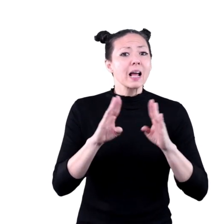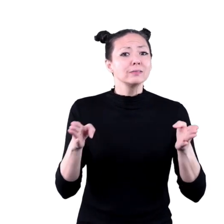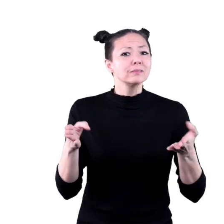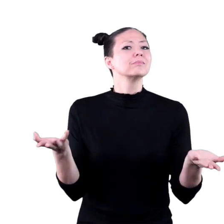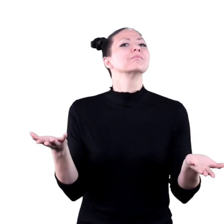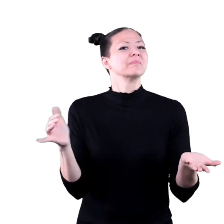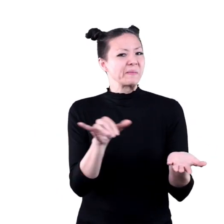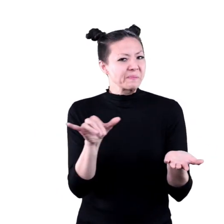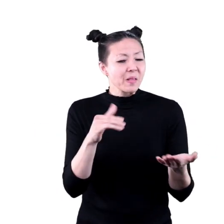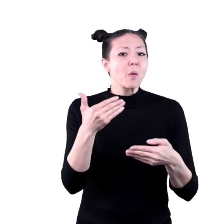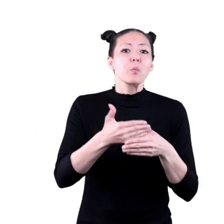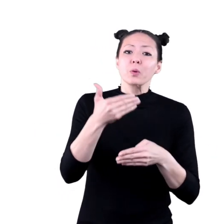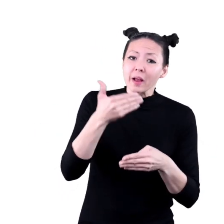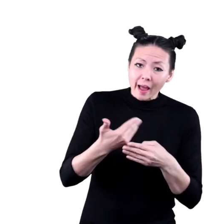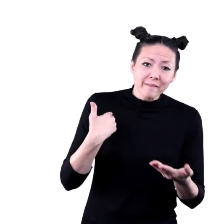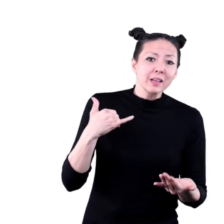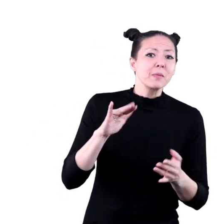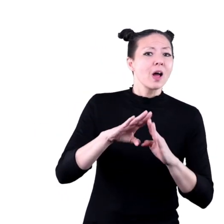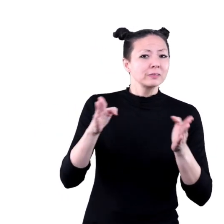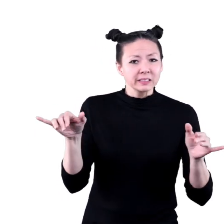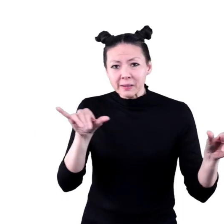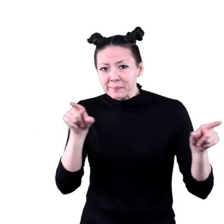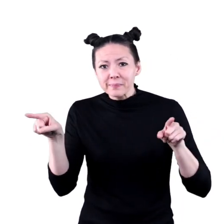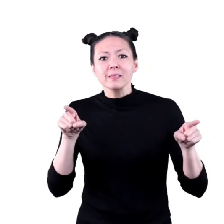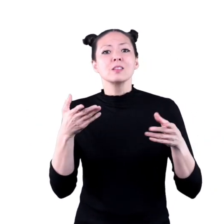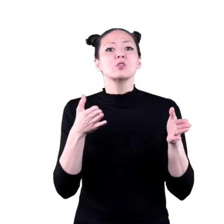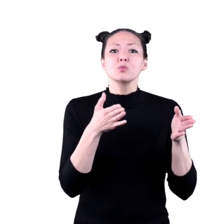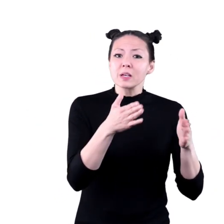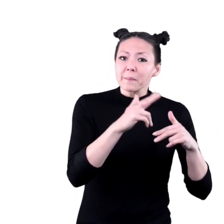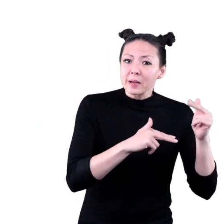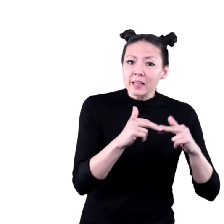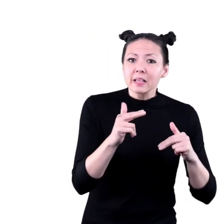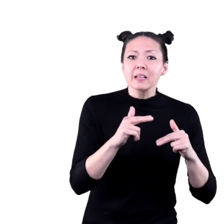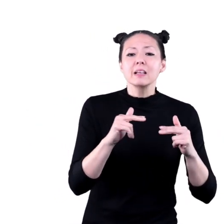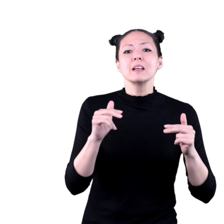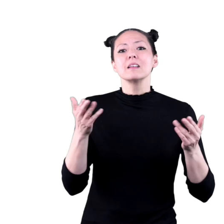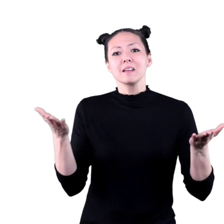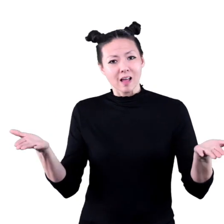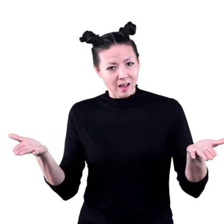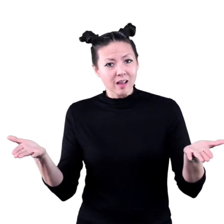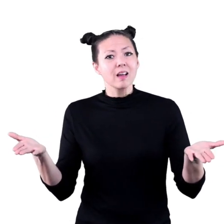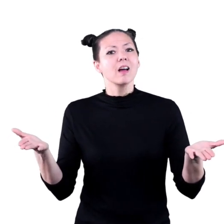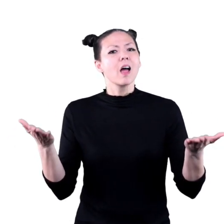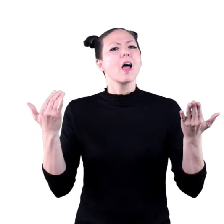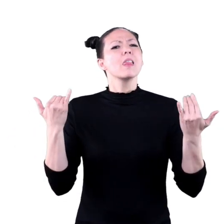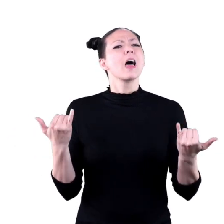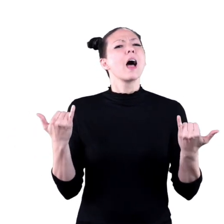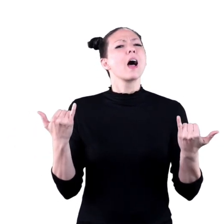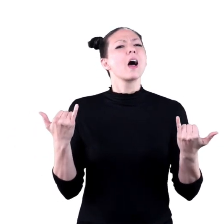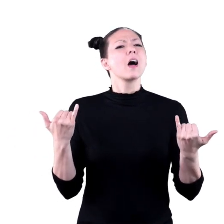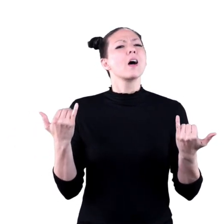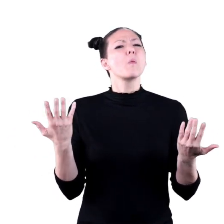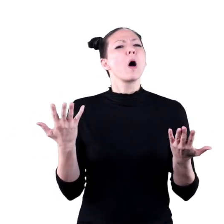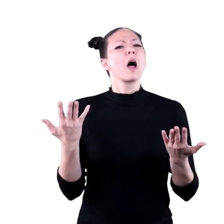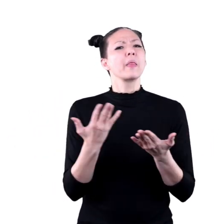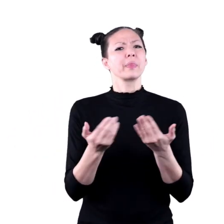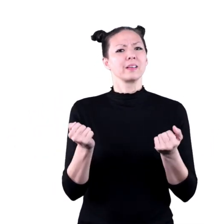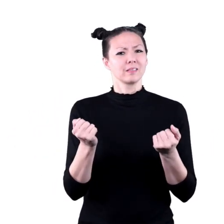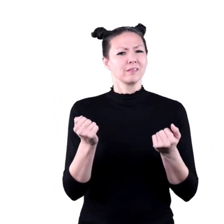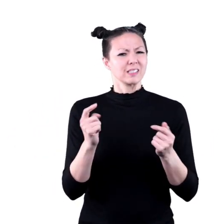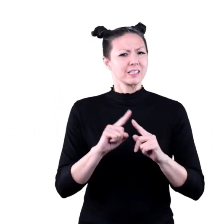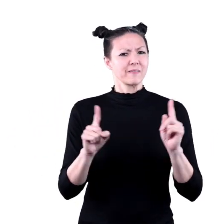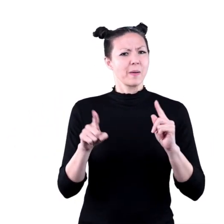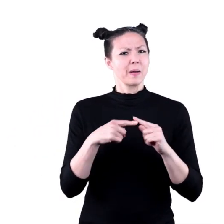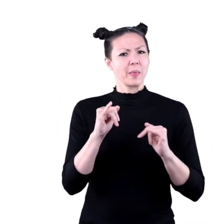house? Does it have windows like your house? Is it built on a street just like your house? Now, what are some of the things